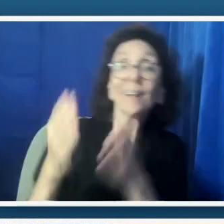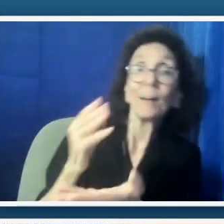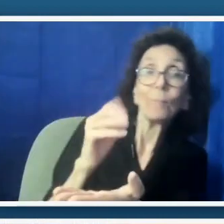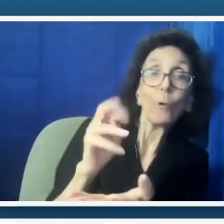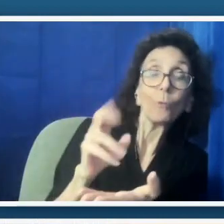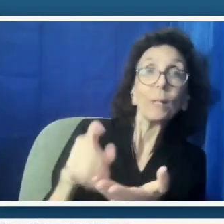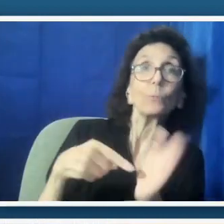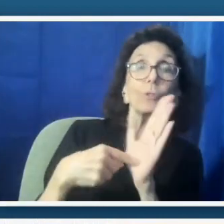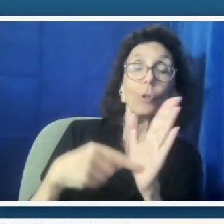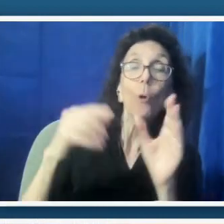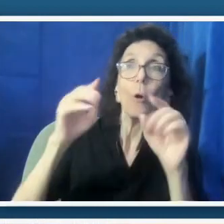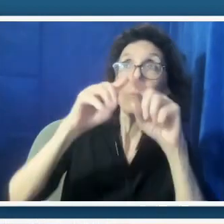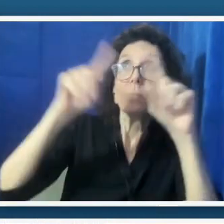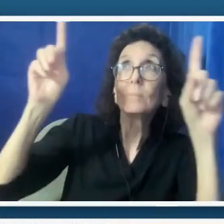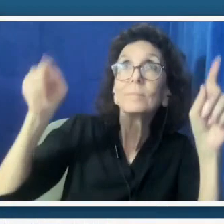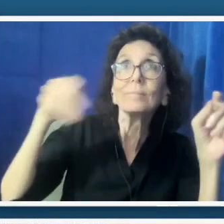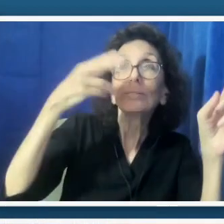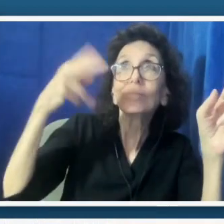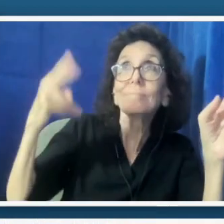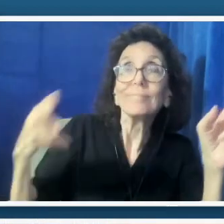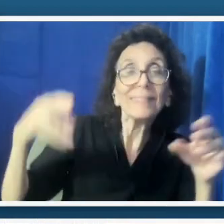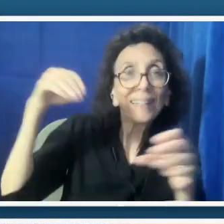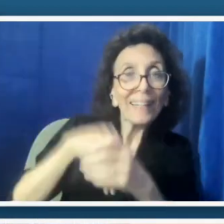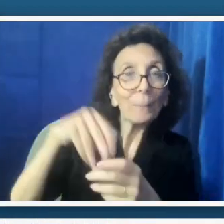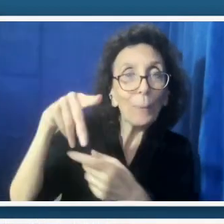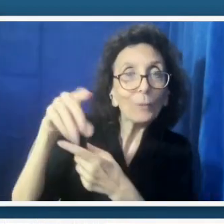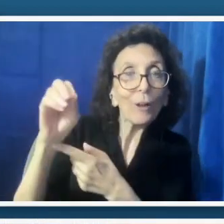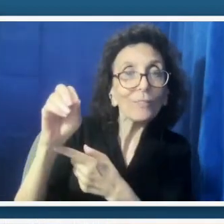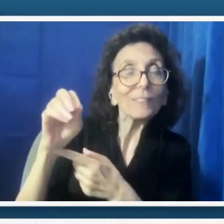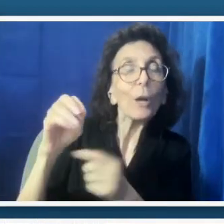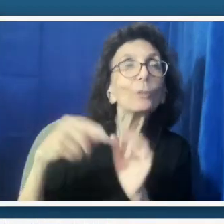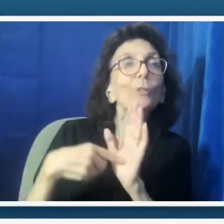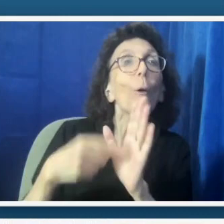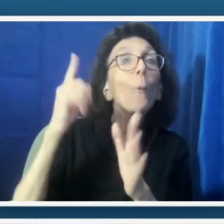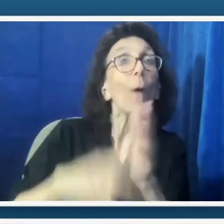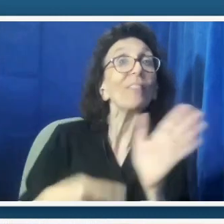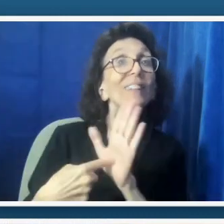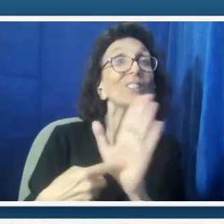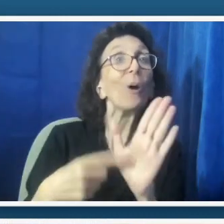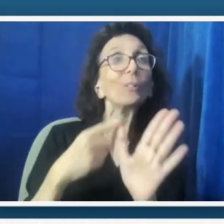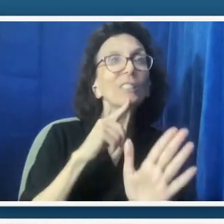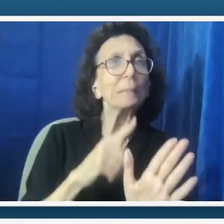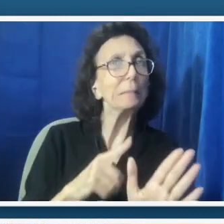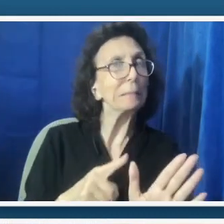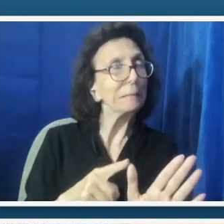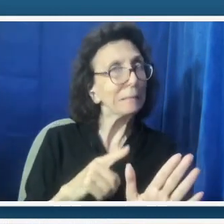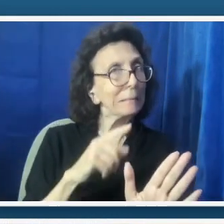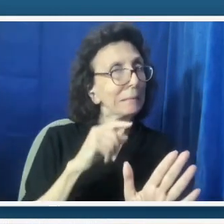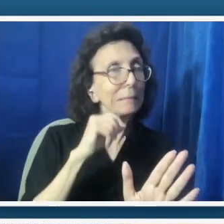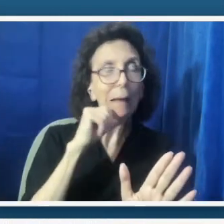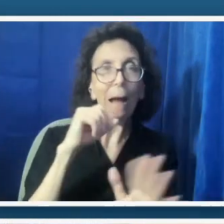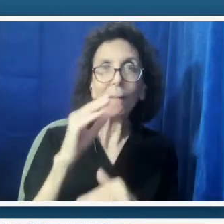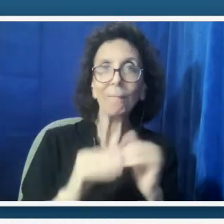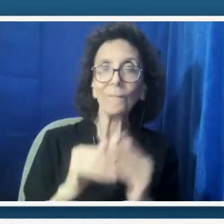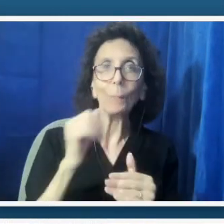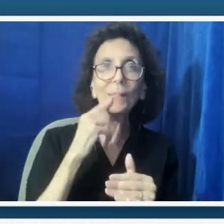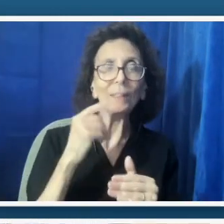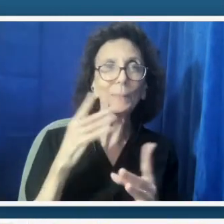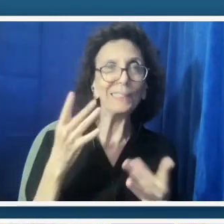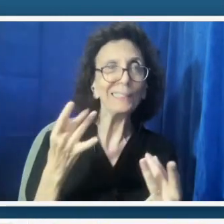all, revealing some of the uncomfortable truths about the topics portrayed. So with that, I'm going to hand it over to Maureen for a